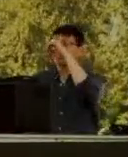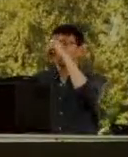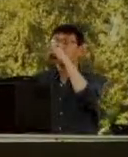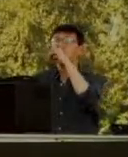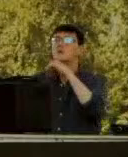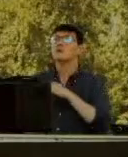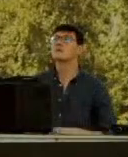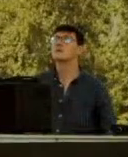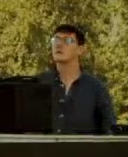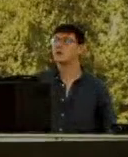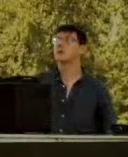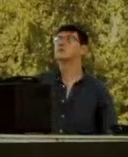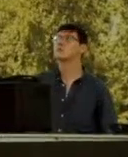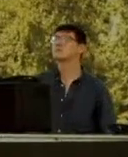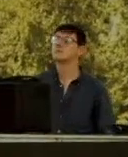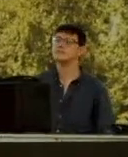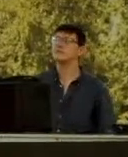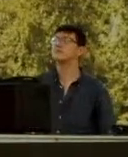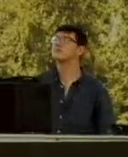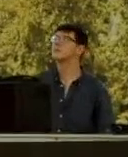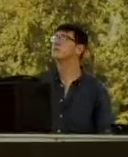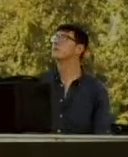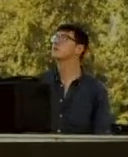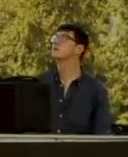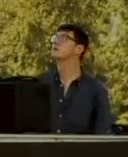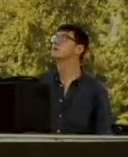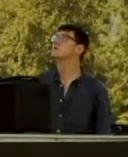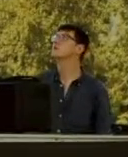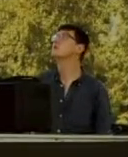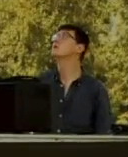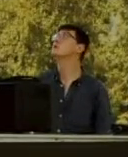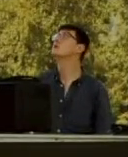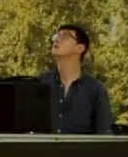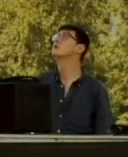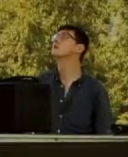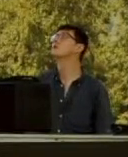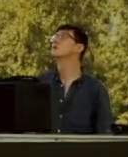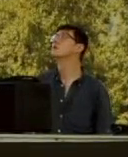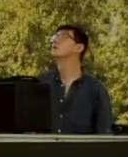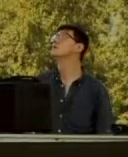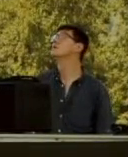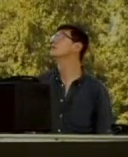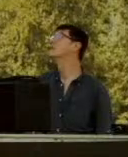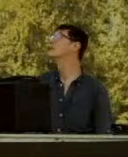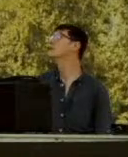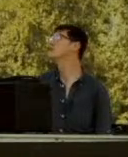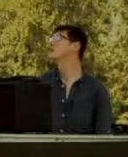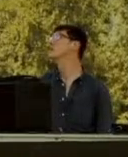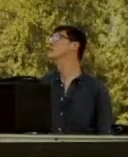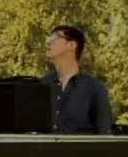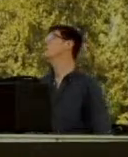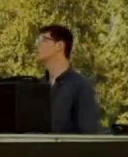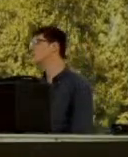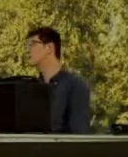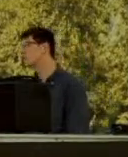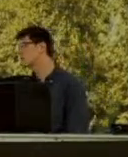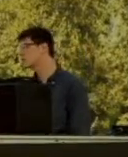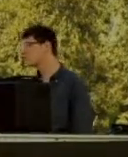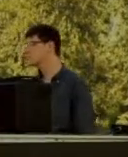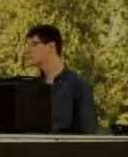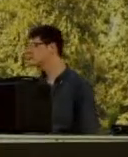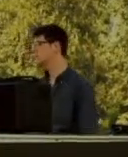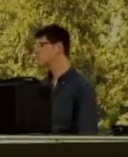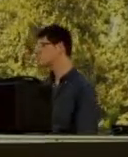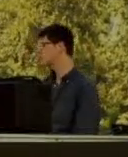you will rise from the dirt, depths, flames, cuts, and